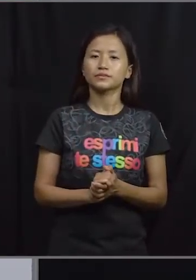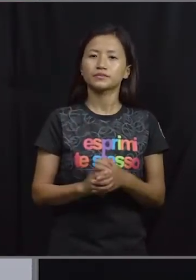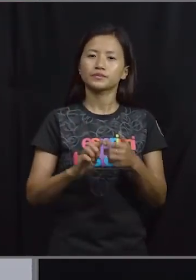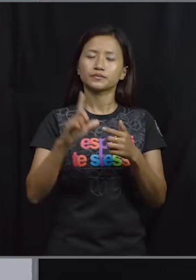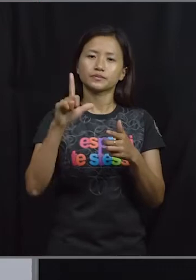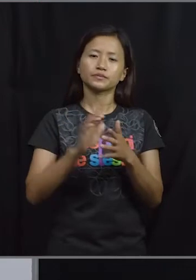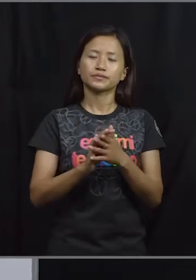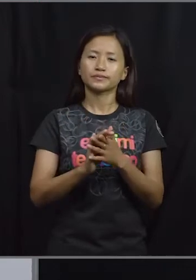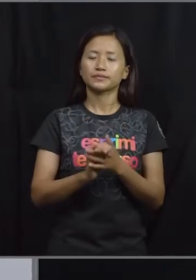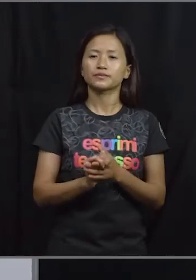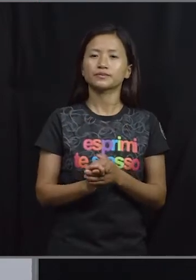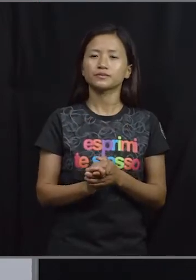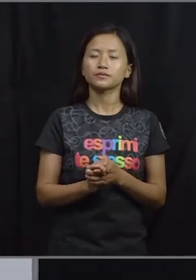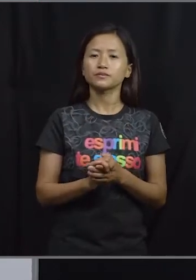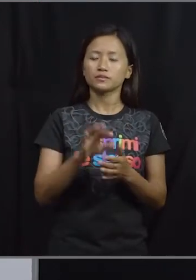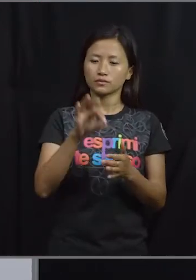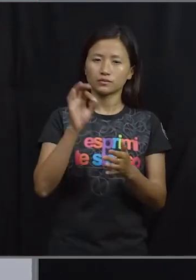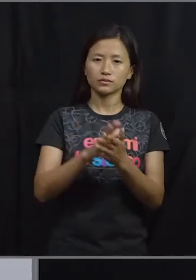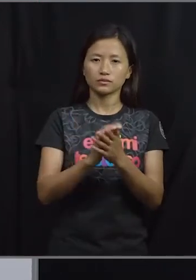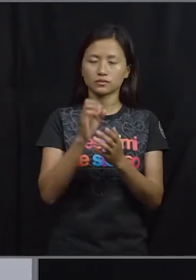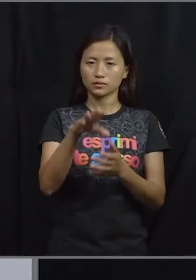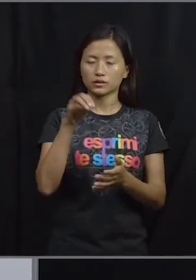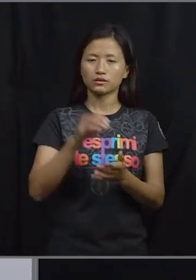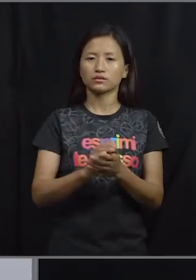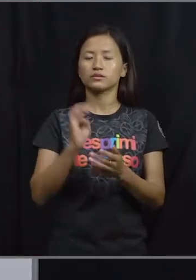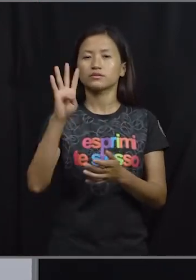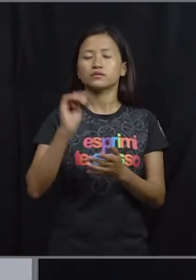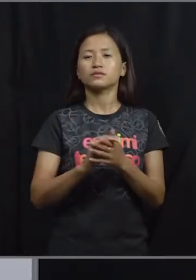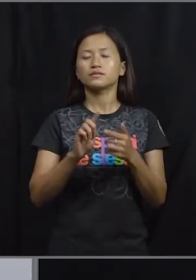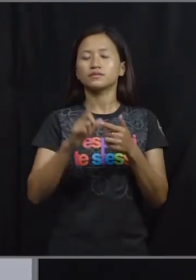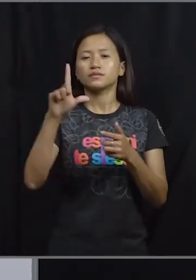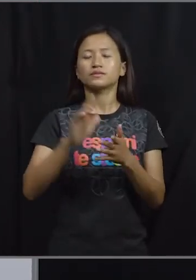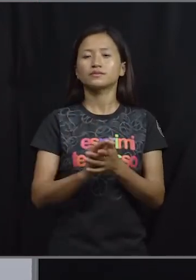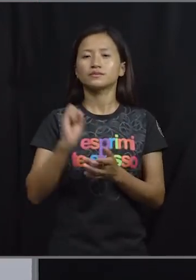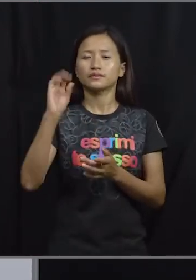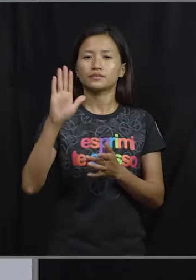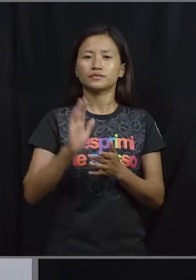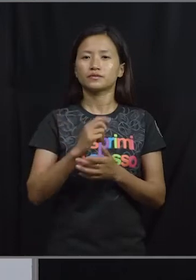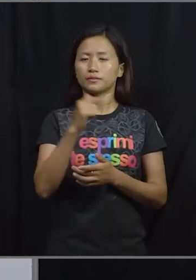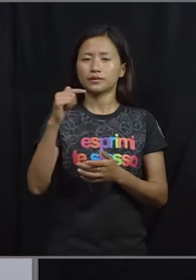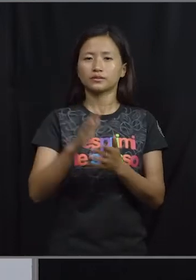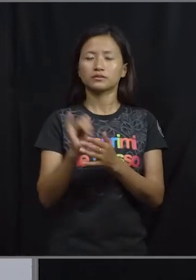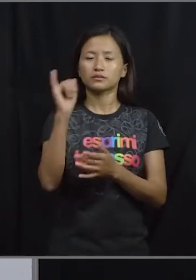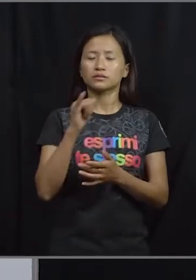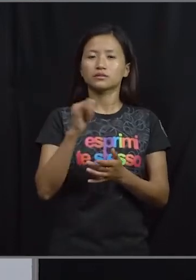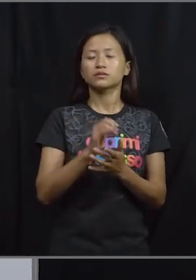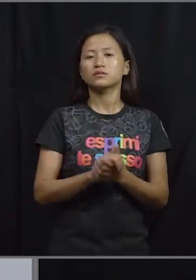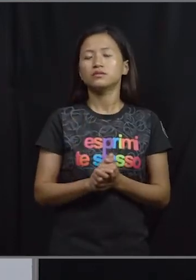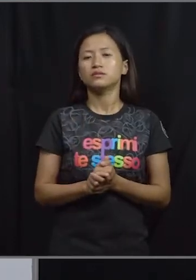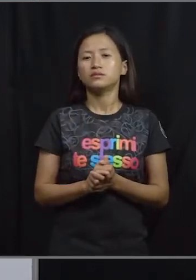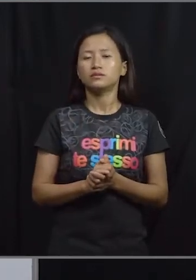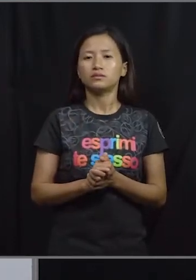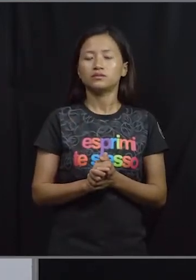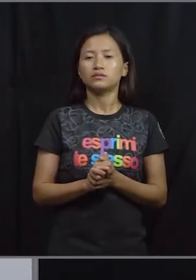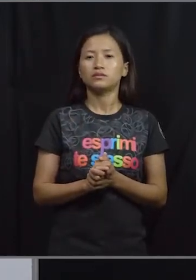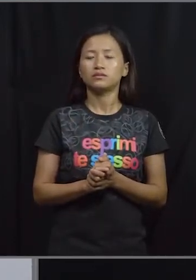element we delete this column and this row, we get these 4 elements, so 5 minus 6,